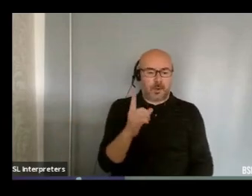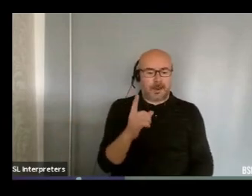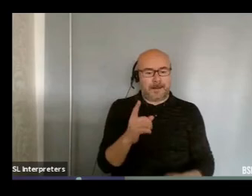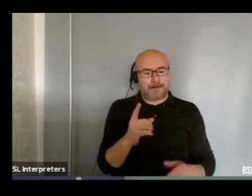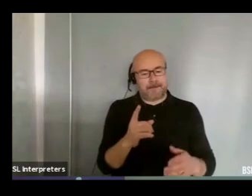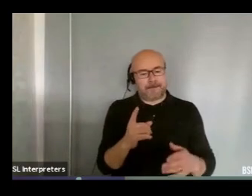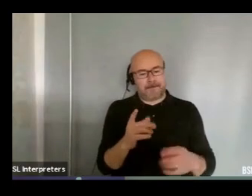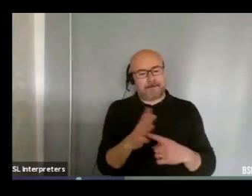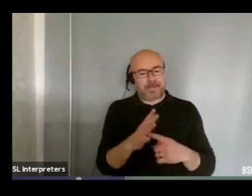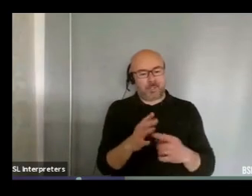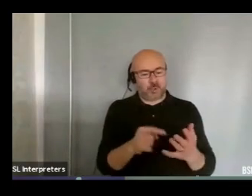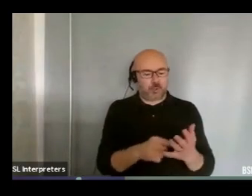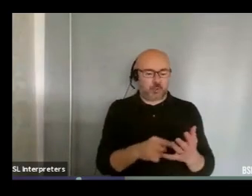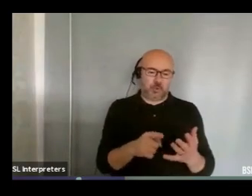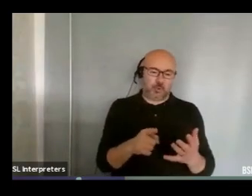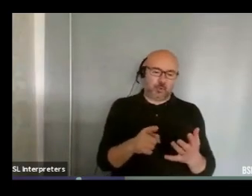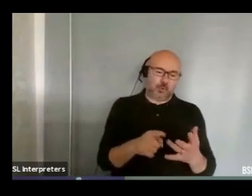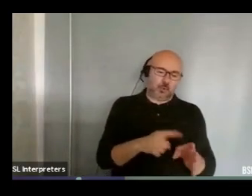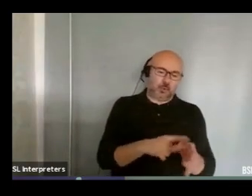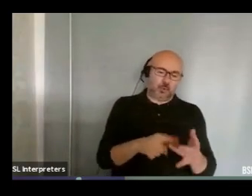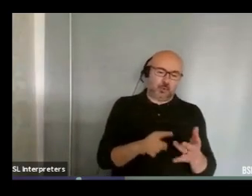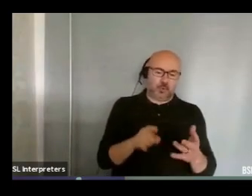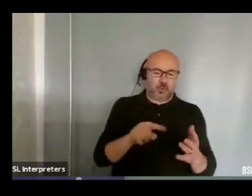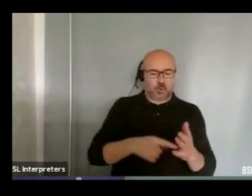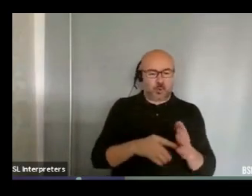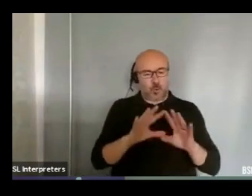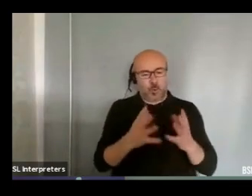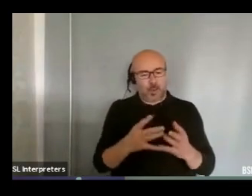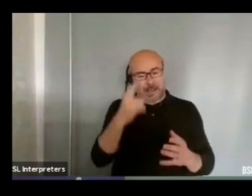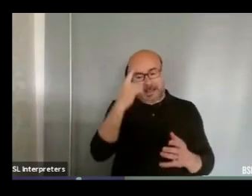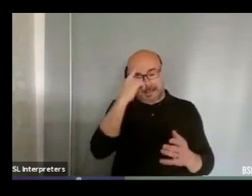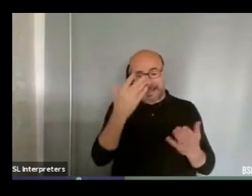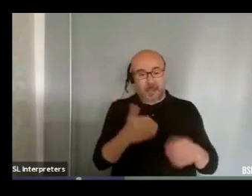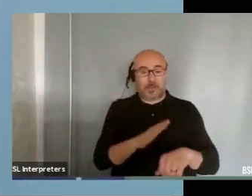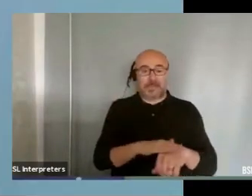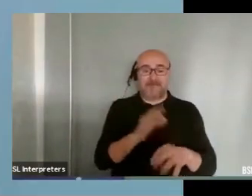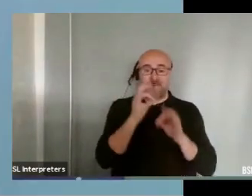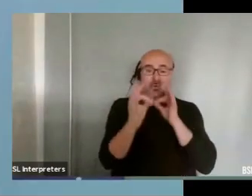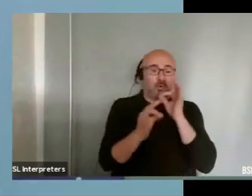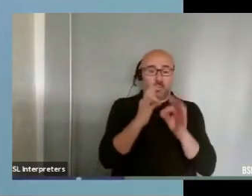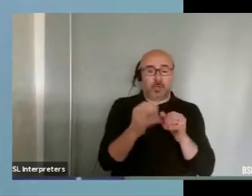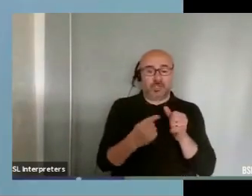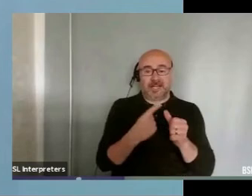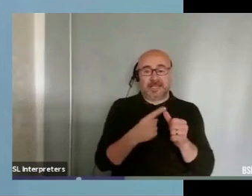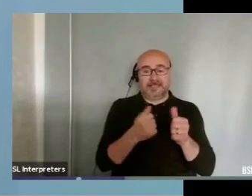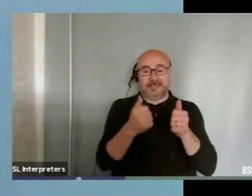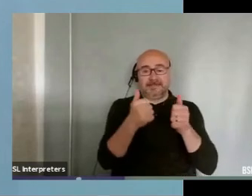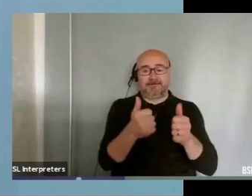so appreciate the invitation to be with you here, and I think we have some time for questions and answers.